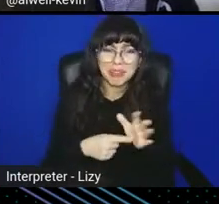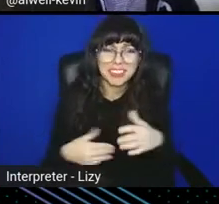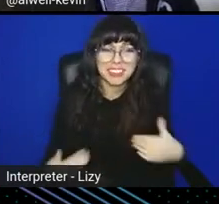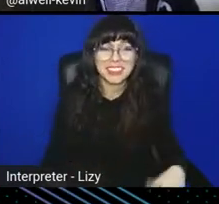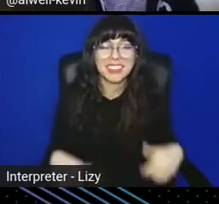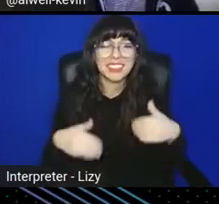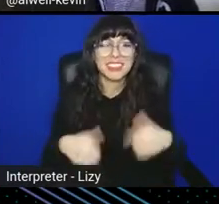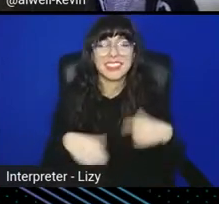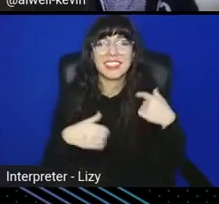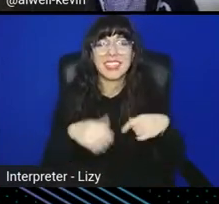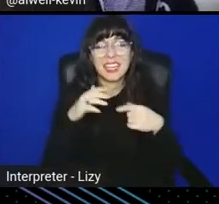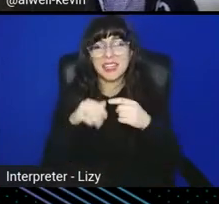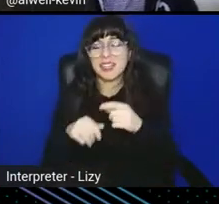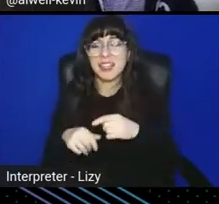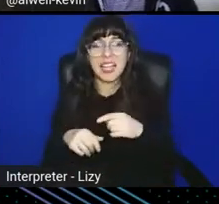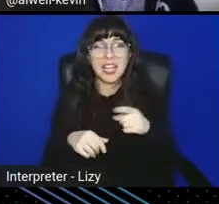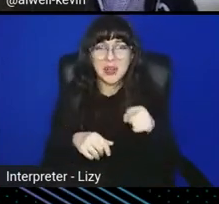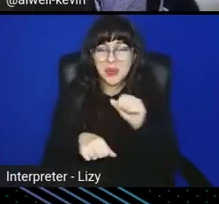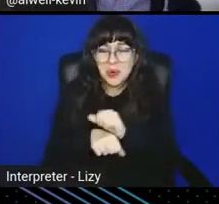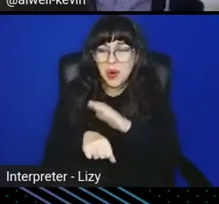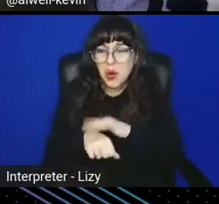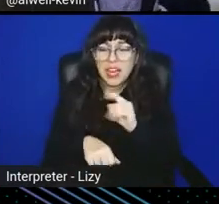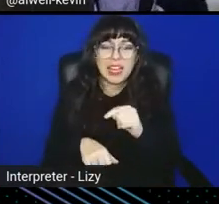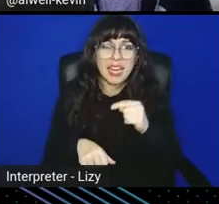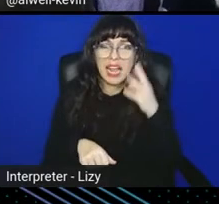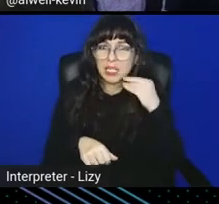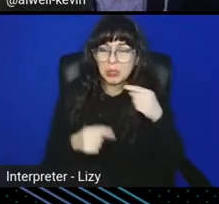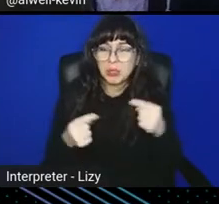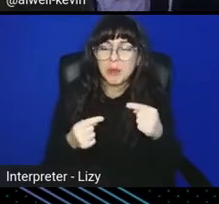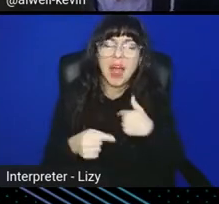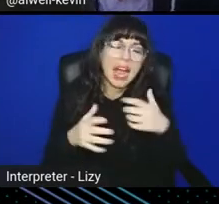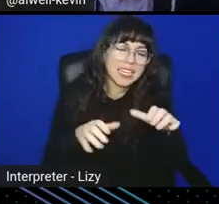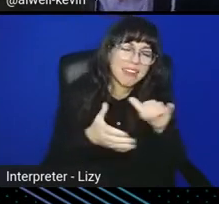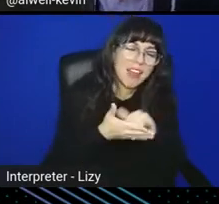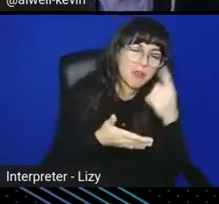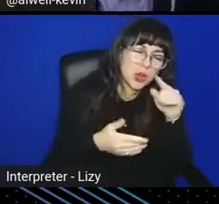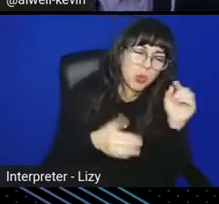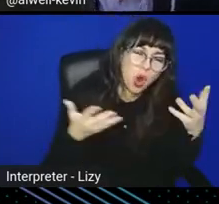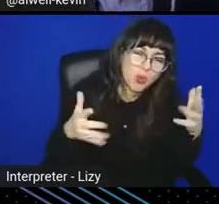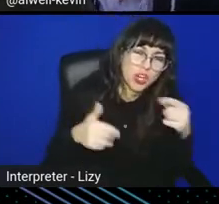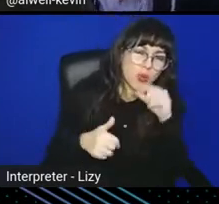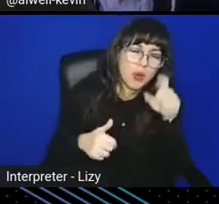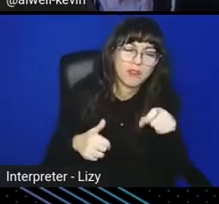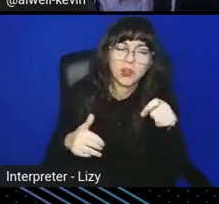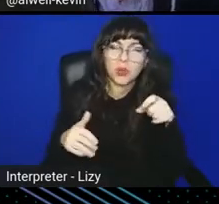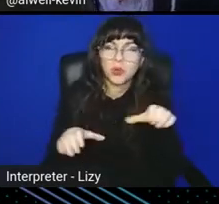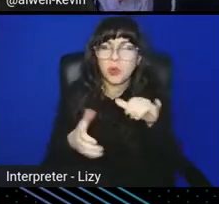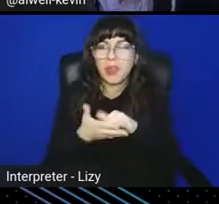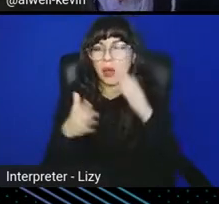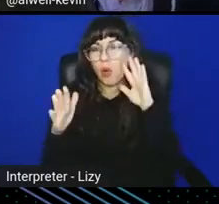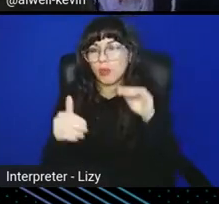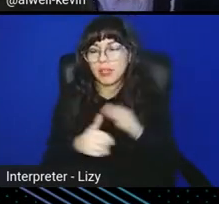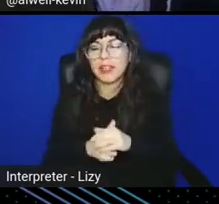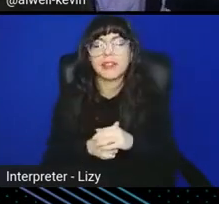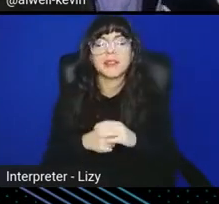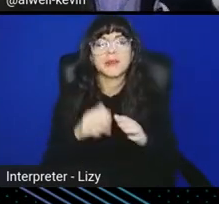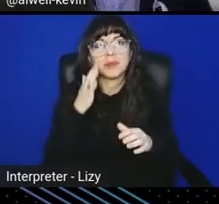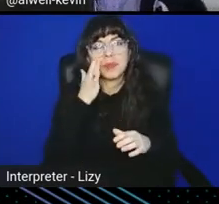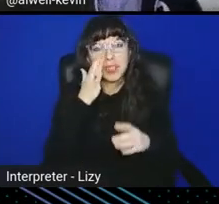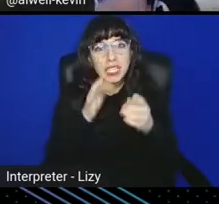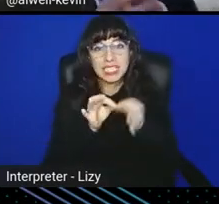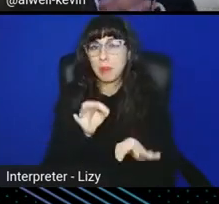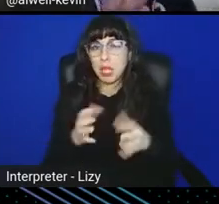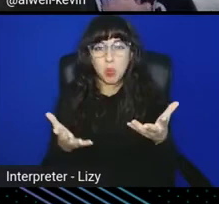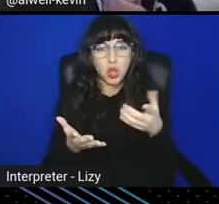and experience the pain. So I've done that for you already. I hope you don't have to do that. And so very simply, what you might have